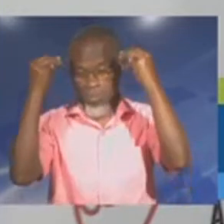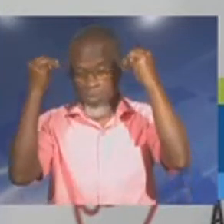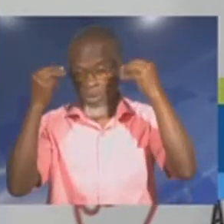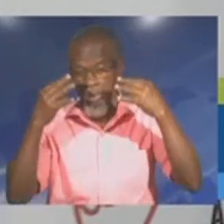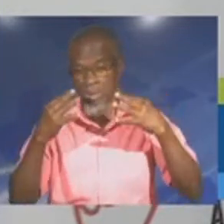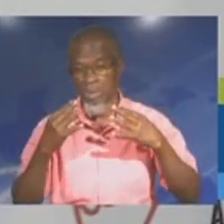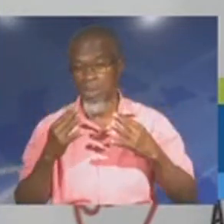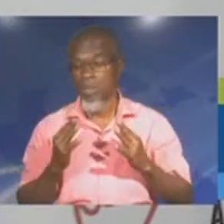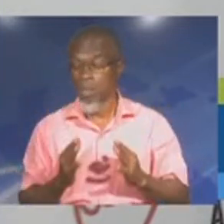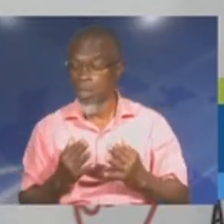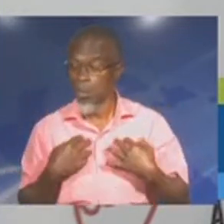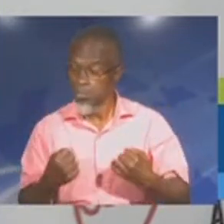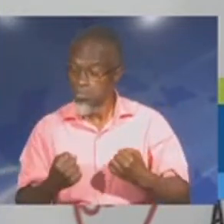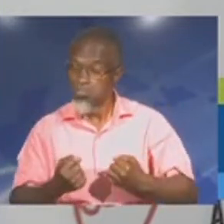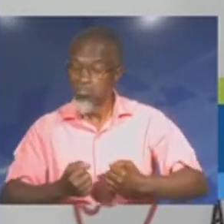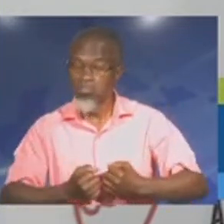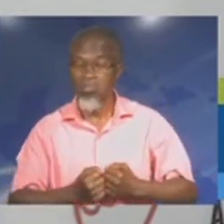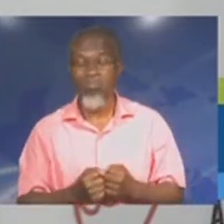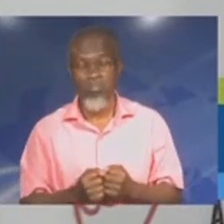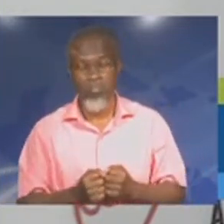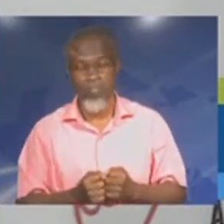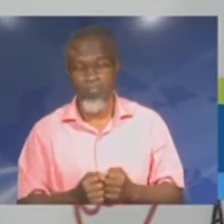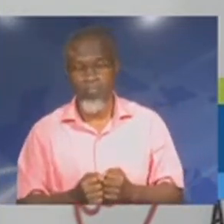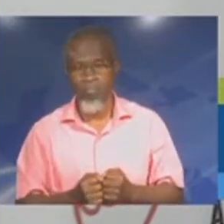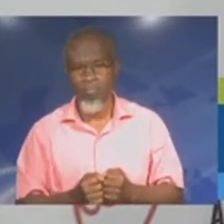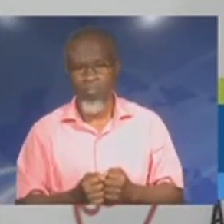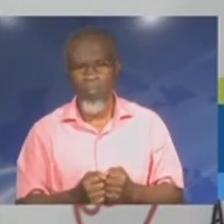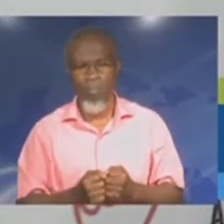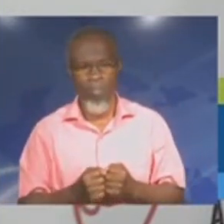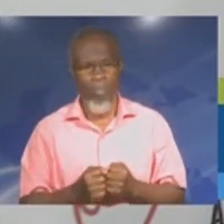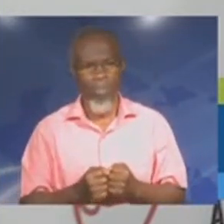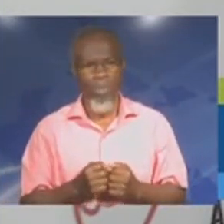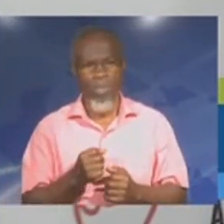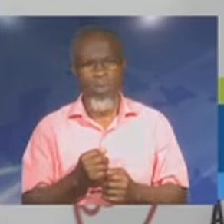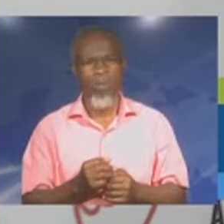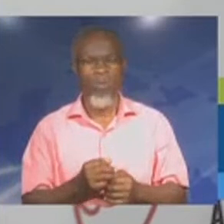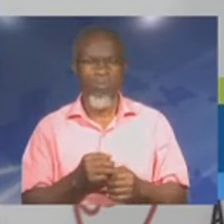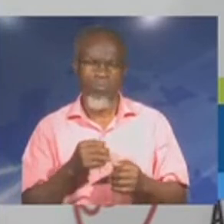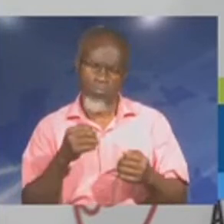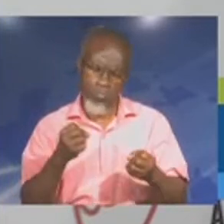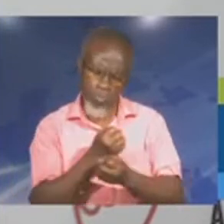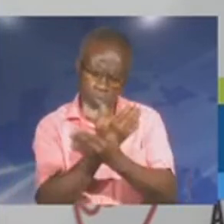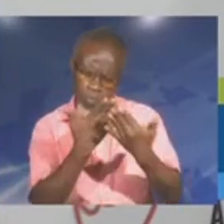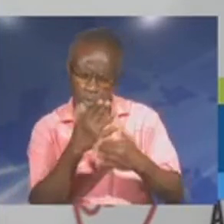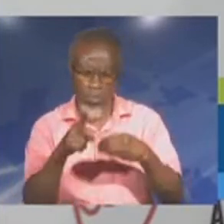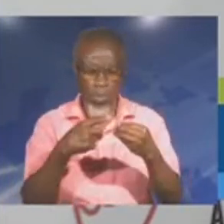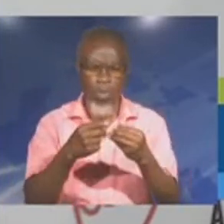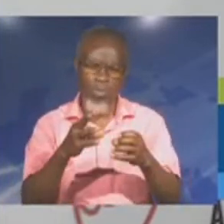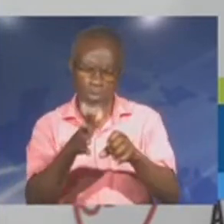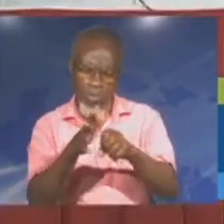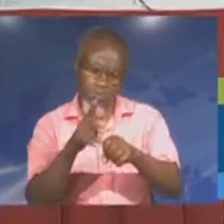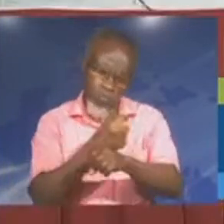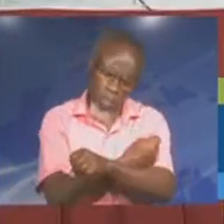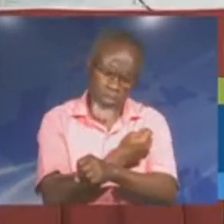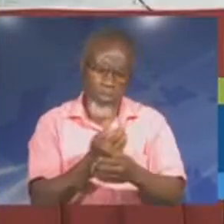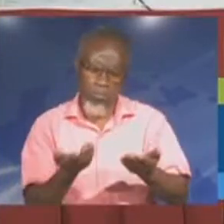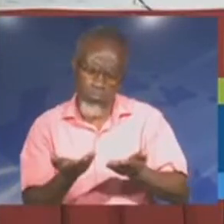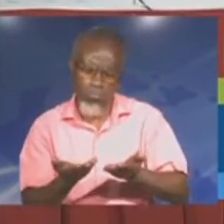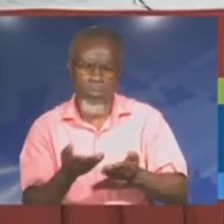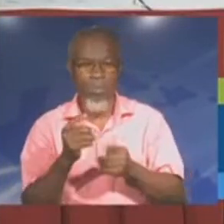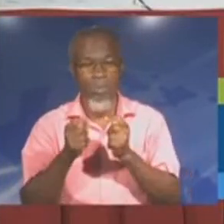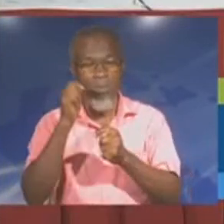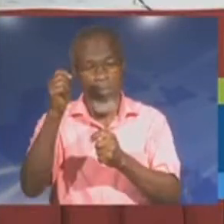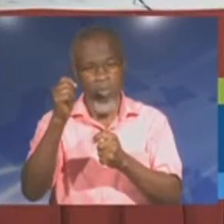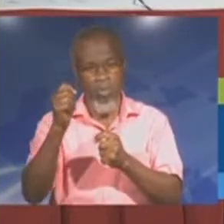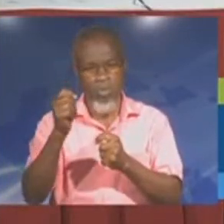latest vaccination figures as well as an update on the current initiatives regarding the national COVID-19 vaccination campaign.